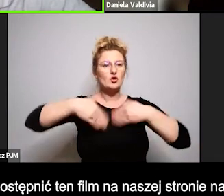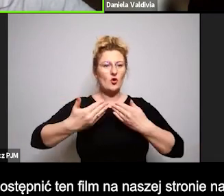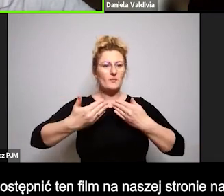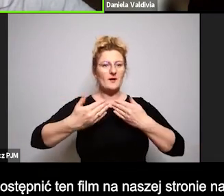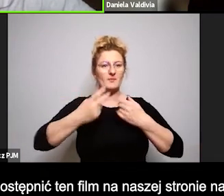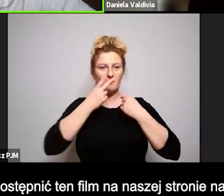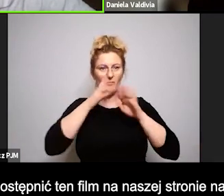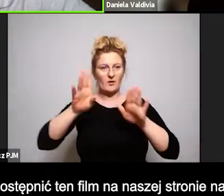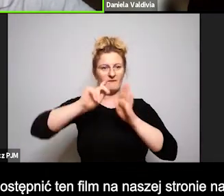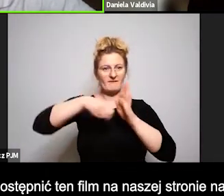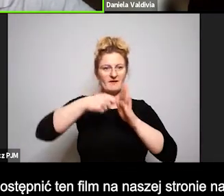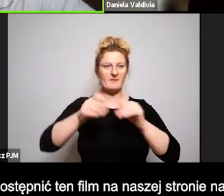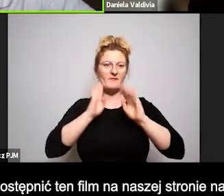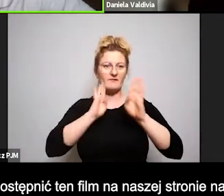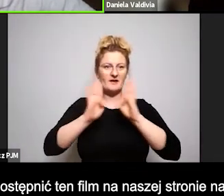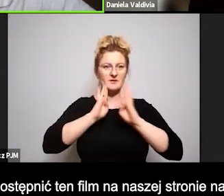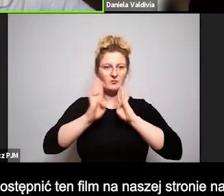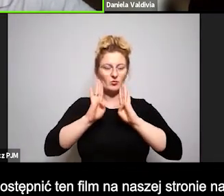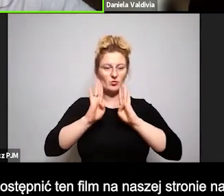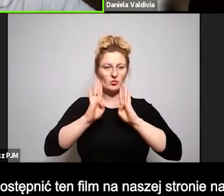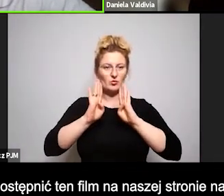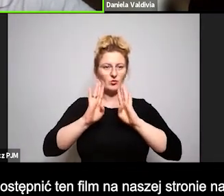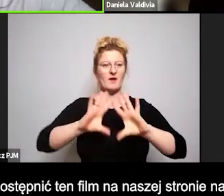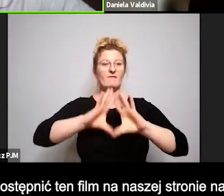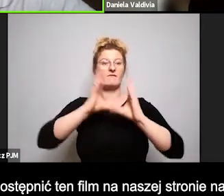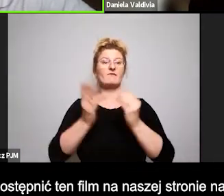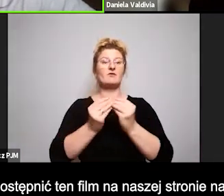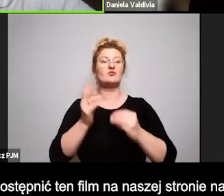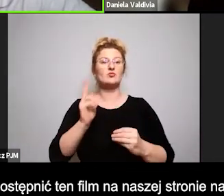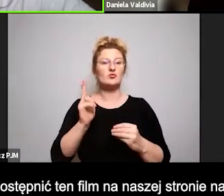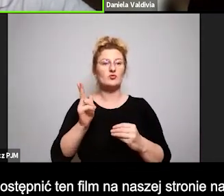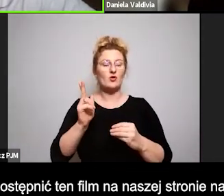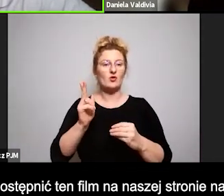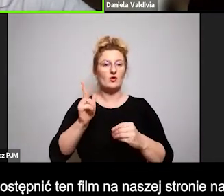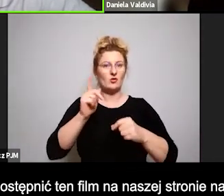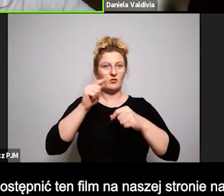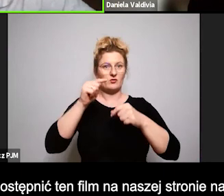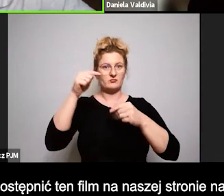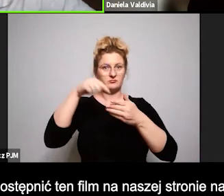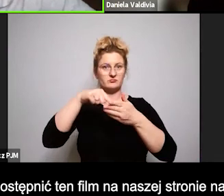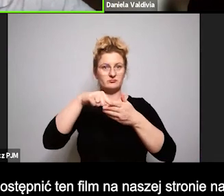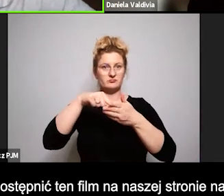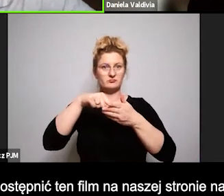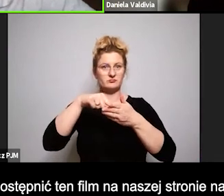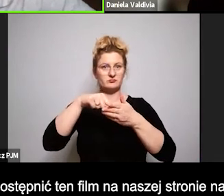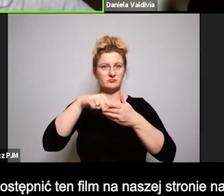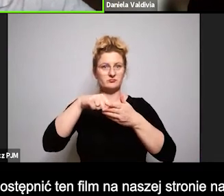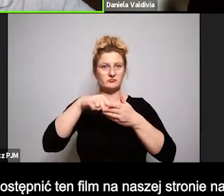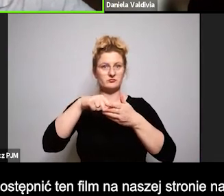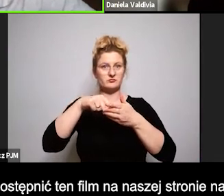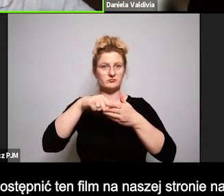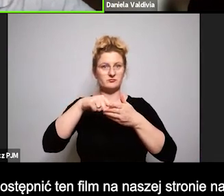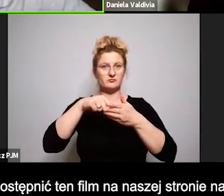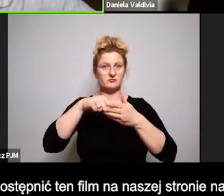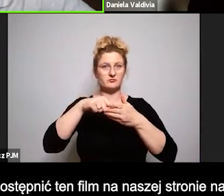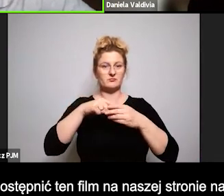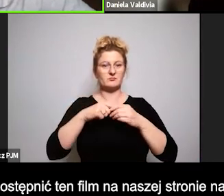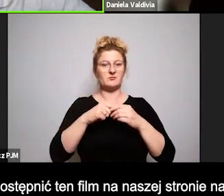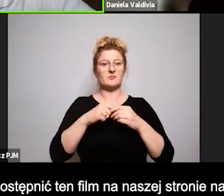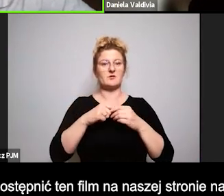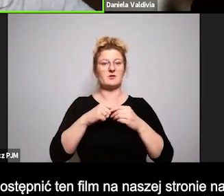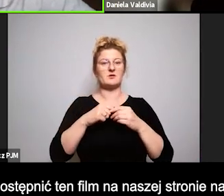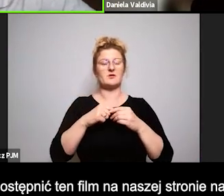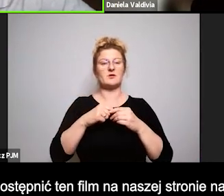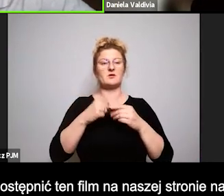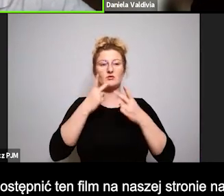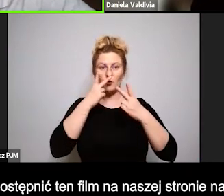is attending the webinar then can look on the Facebook page and then look at this movie and also other